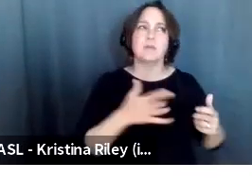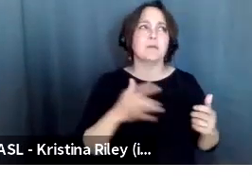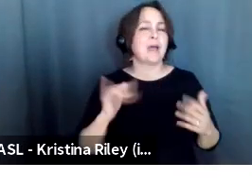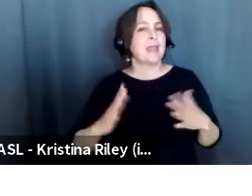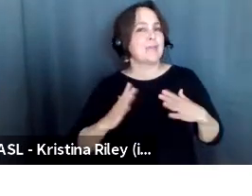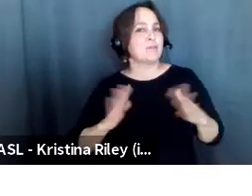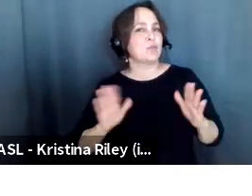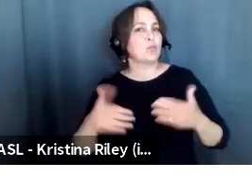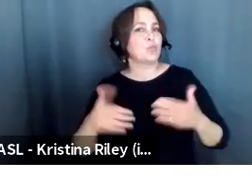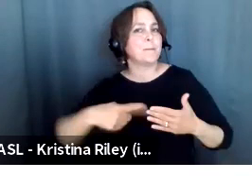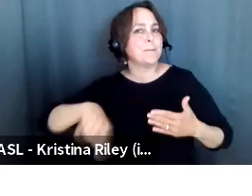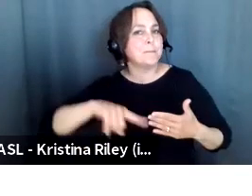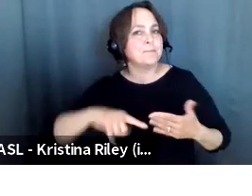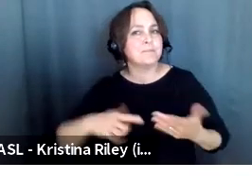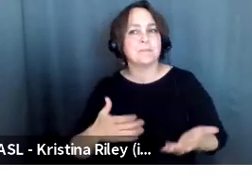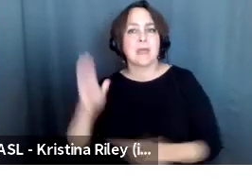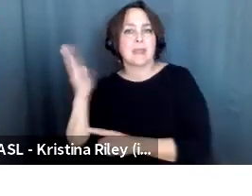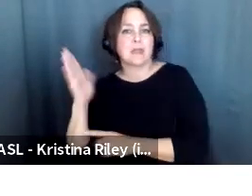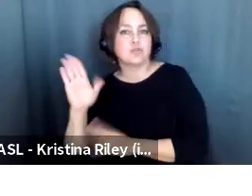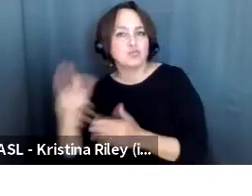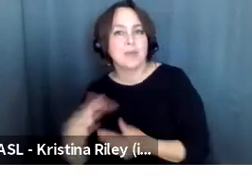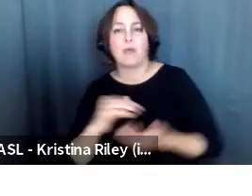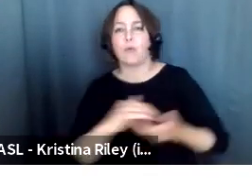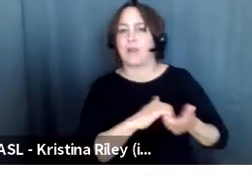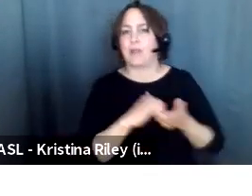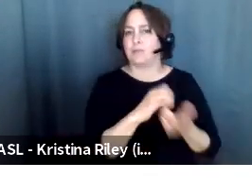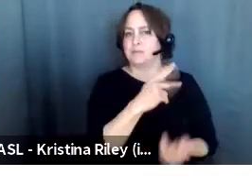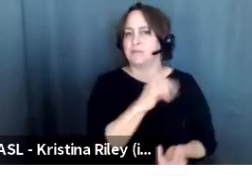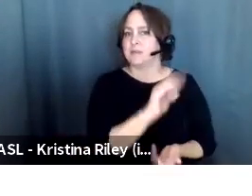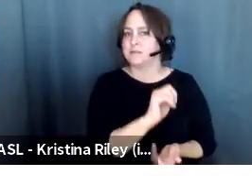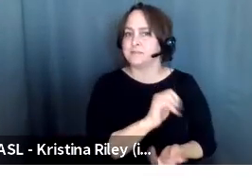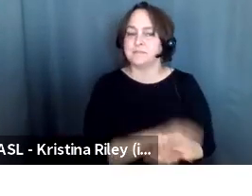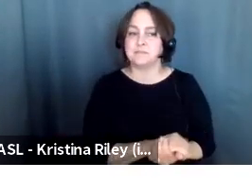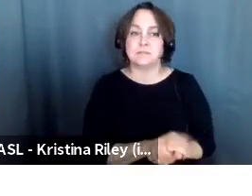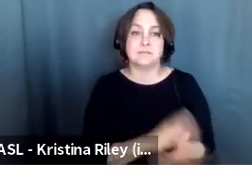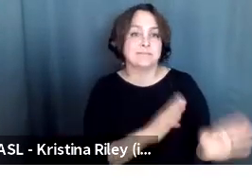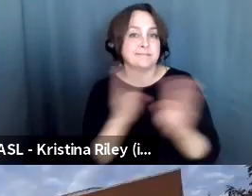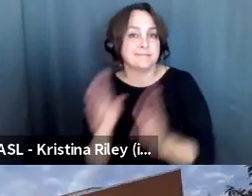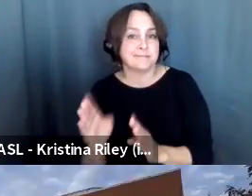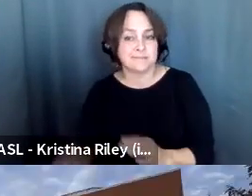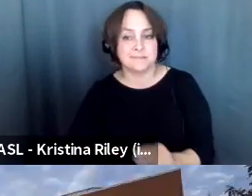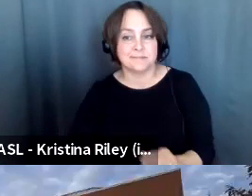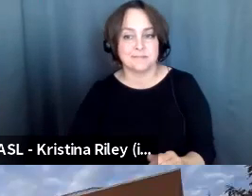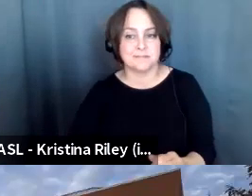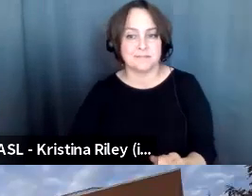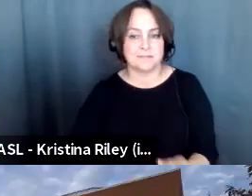area, lecture rooms, and then a collaboration space. You can go to the next slide.